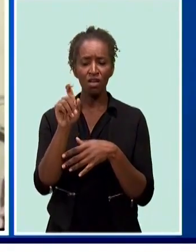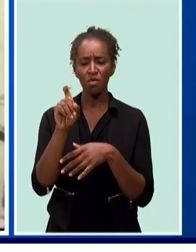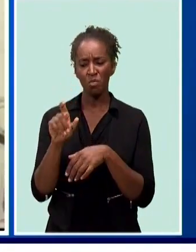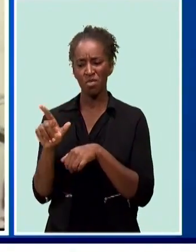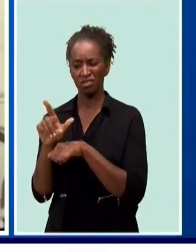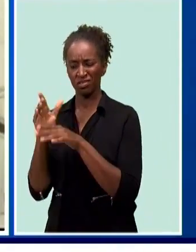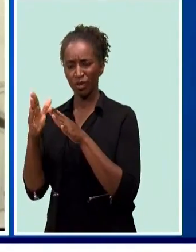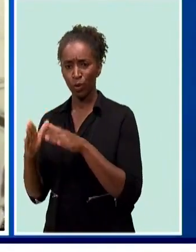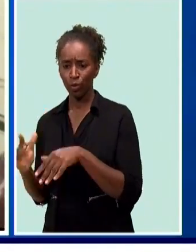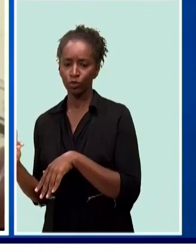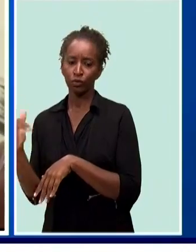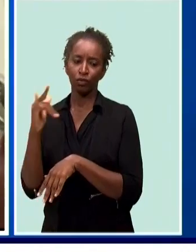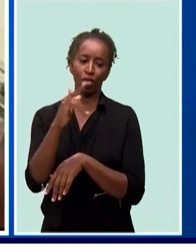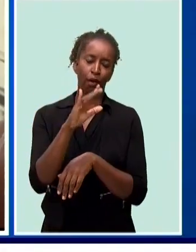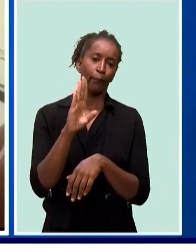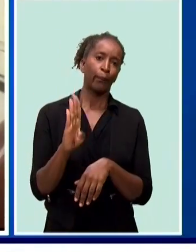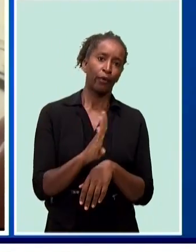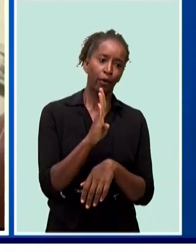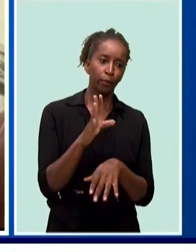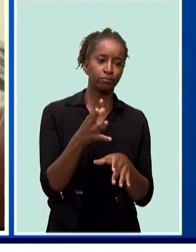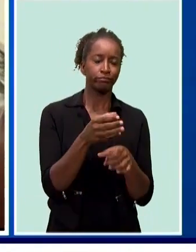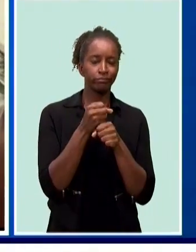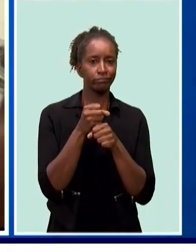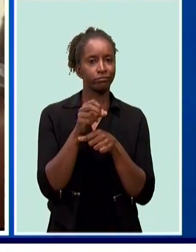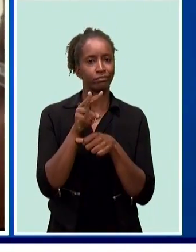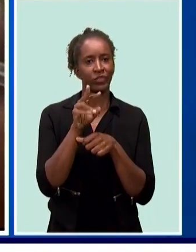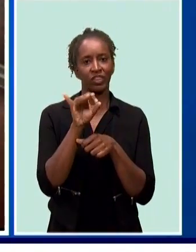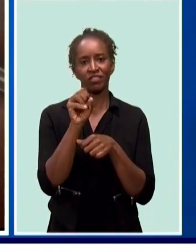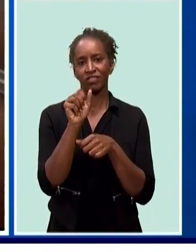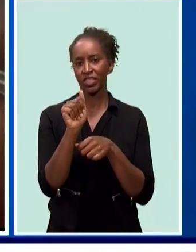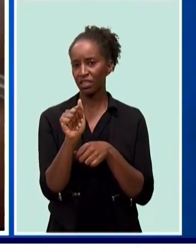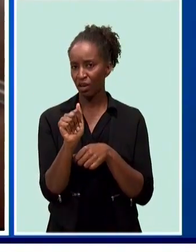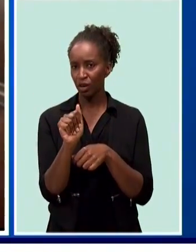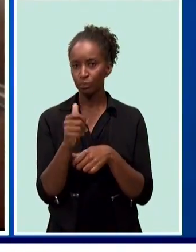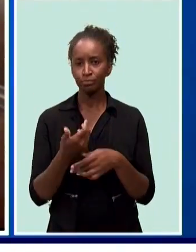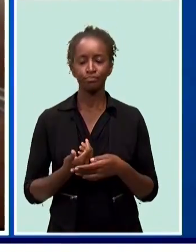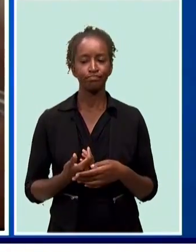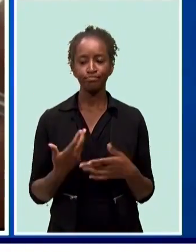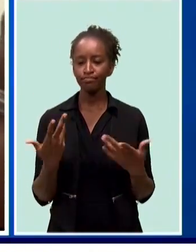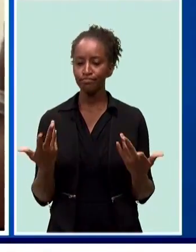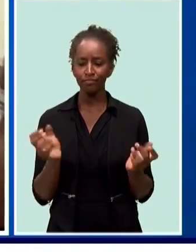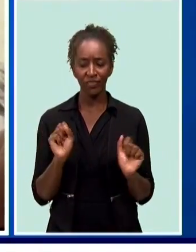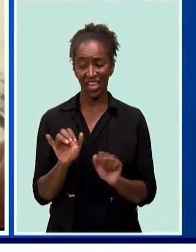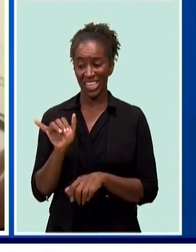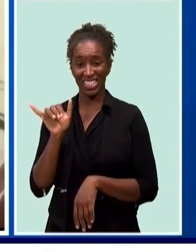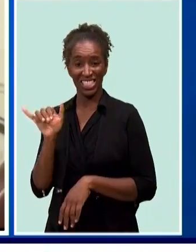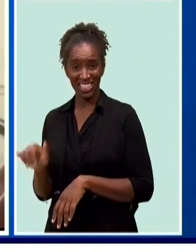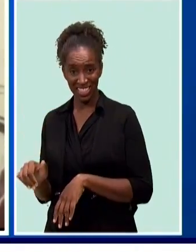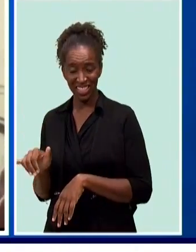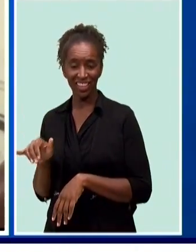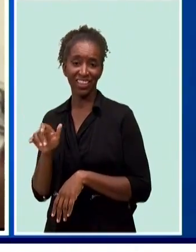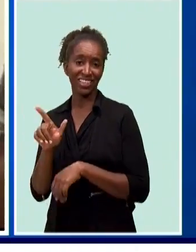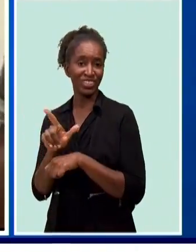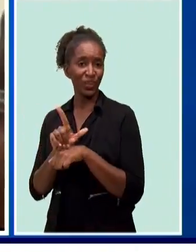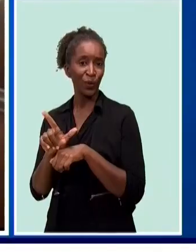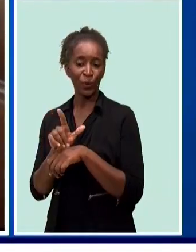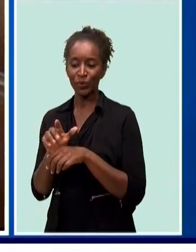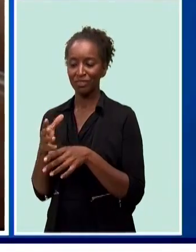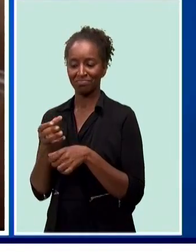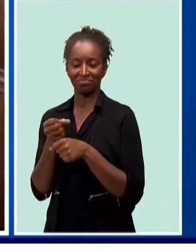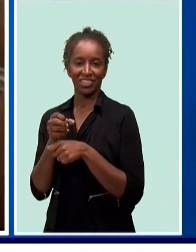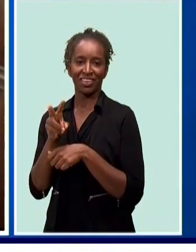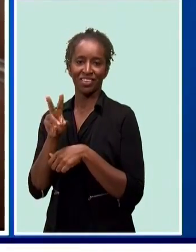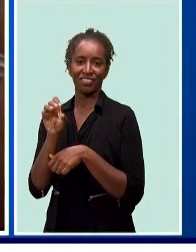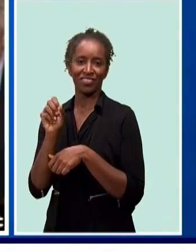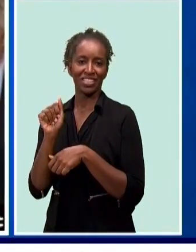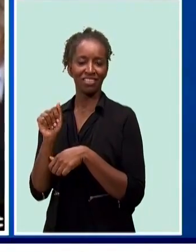go to Barbados to be able to get visas, in terms of looking at some of the solutions that would allow St. Lucians to apply and process their visas